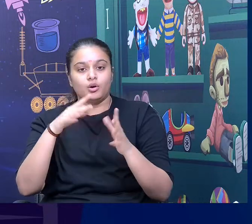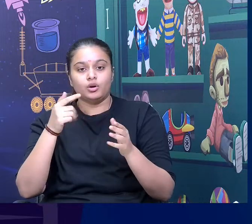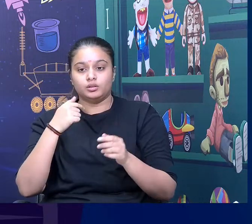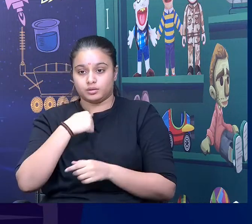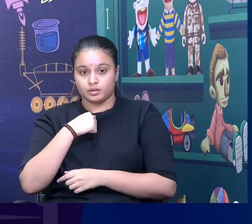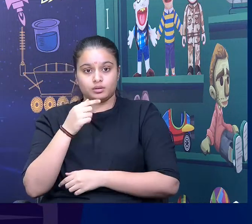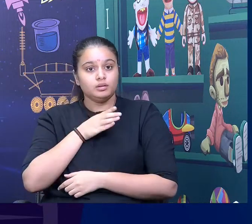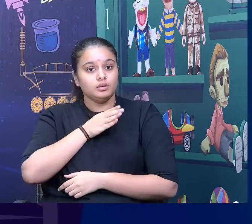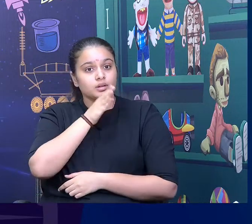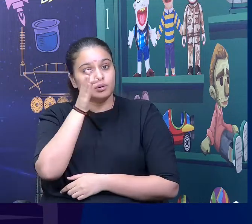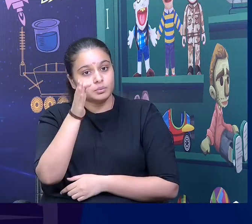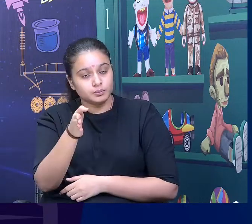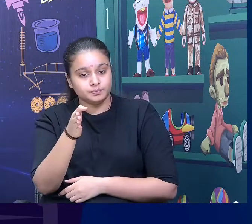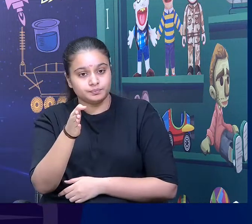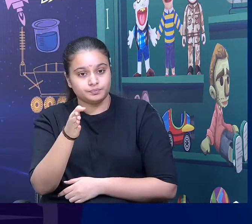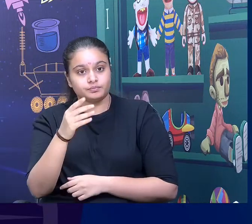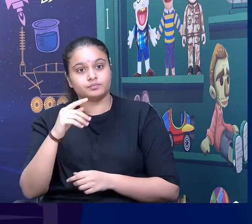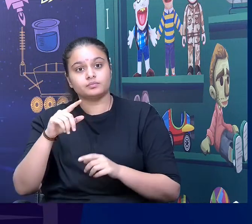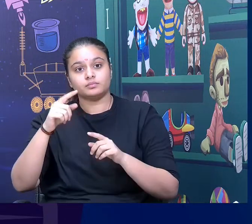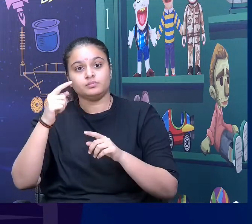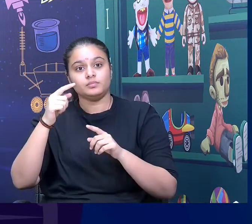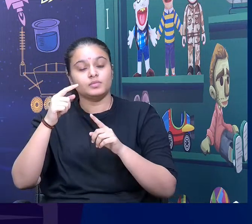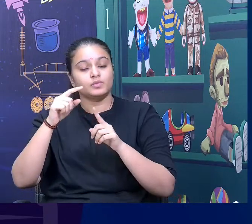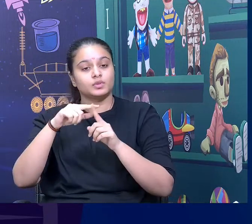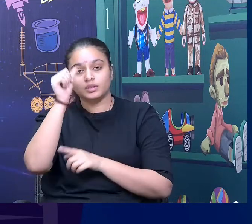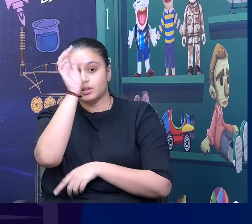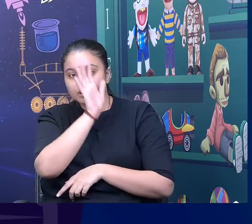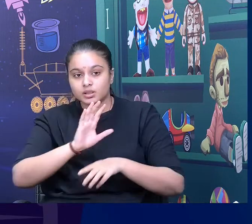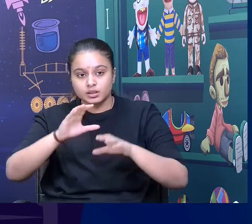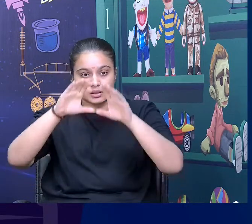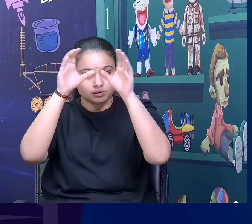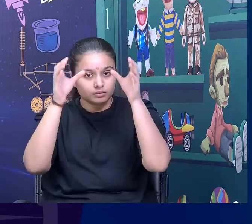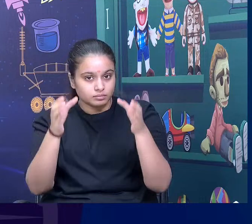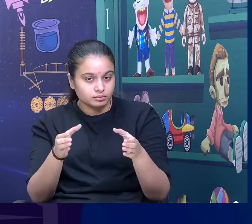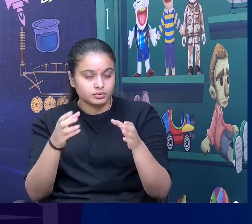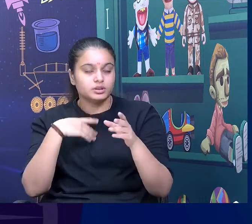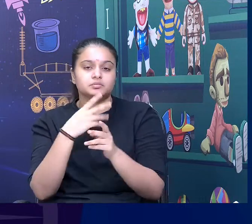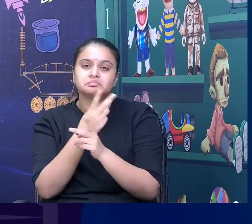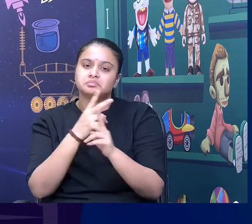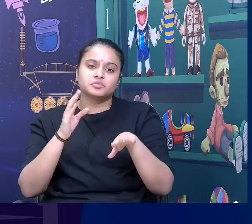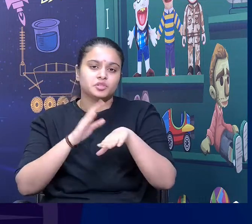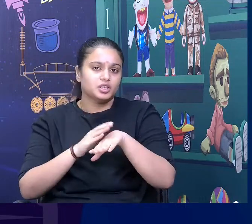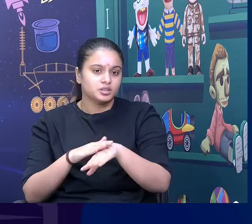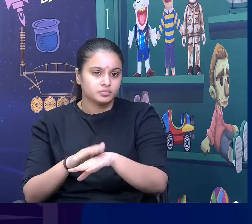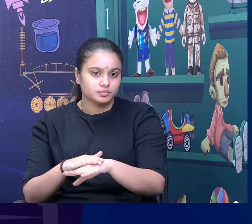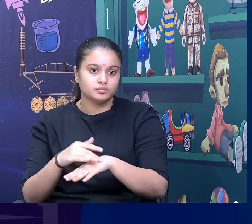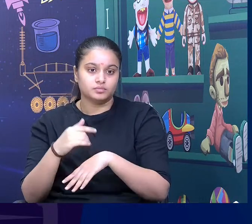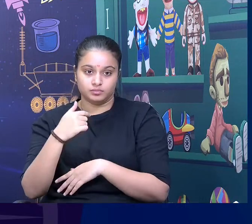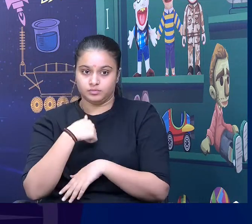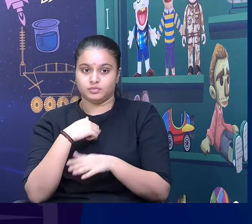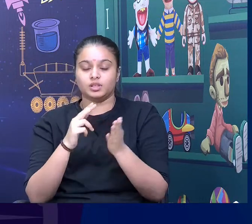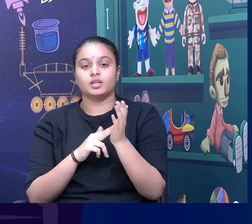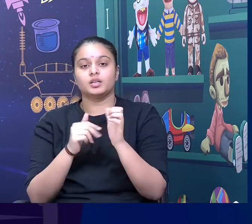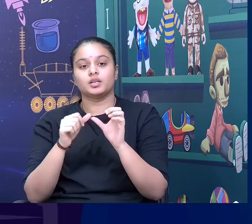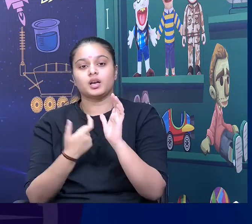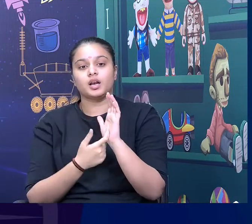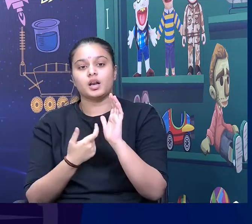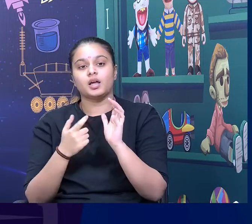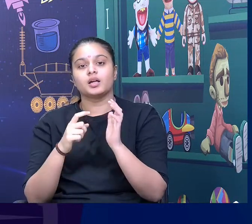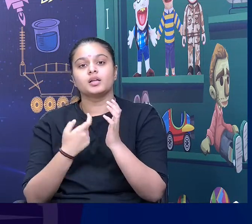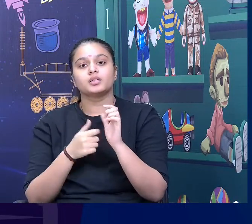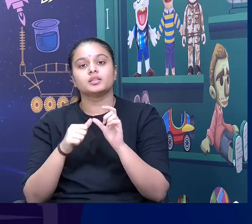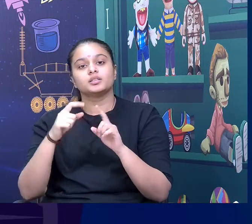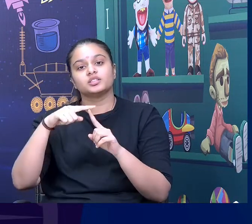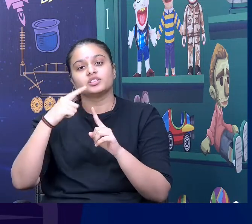and saw the India Gate, monuments, whatever I experienced throughout, then that becomes a narrative. It's my